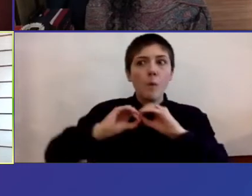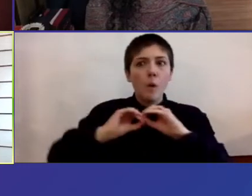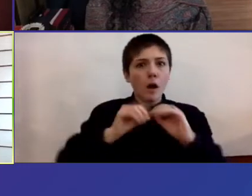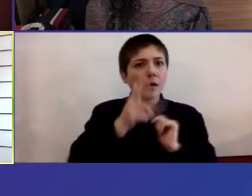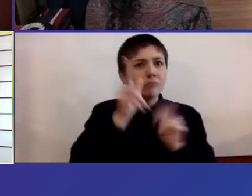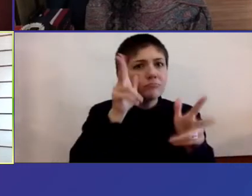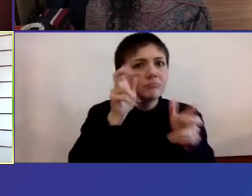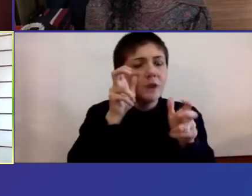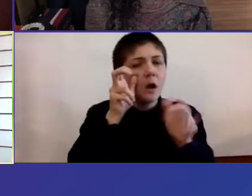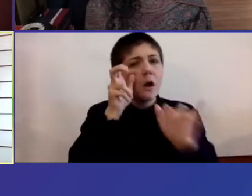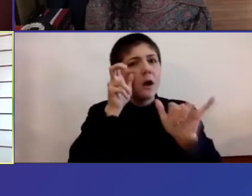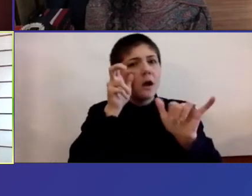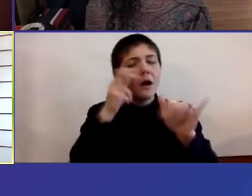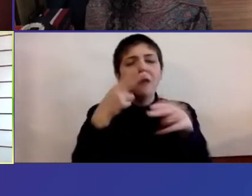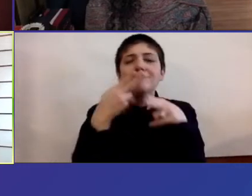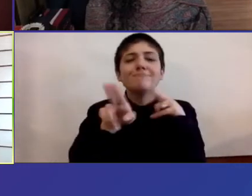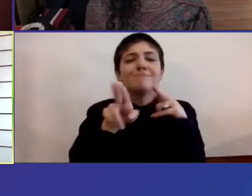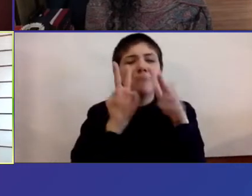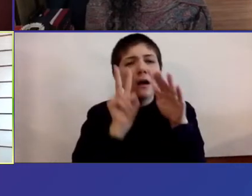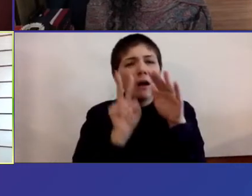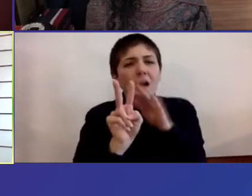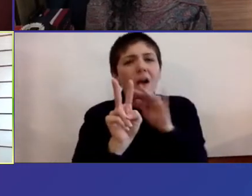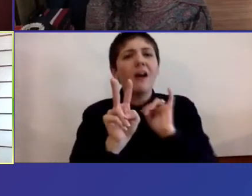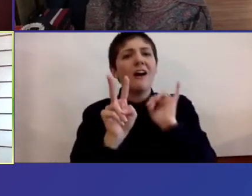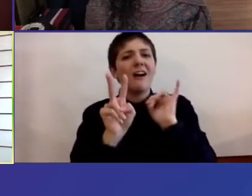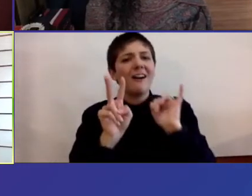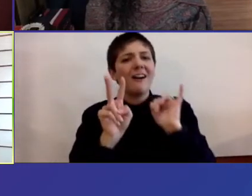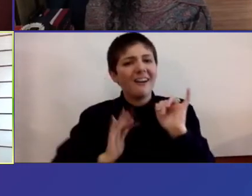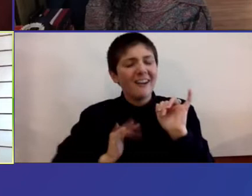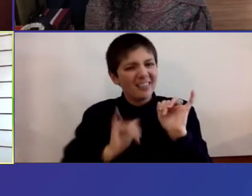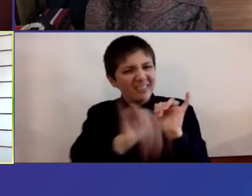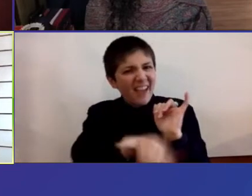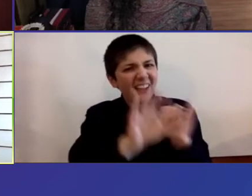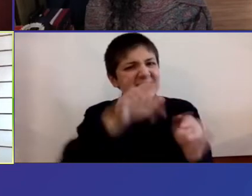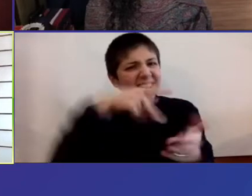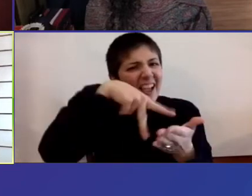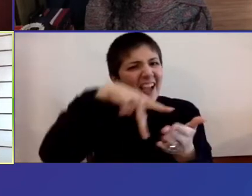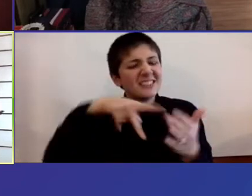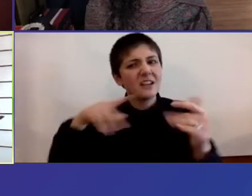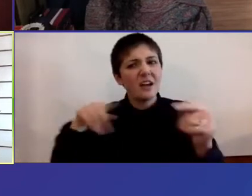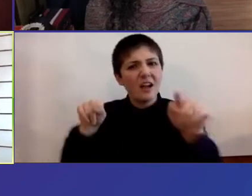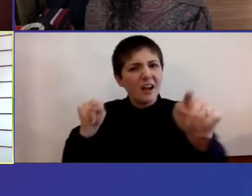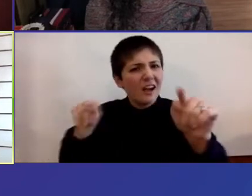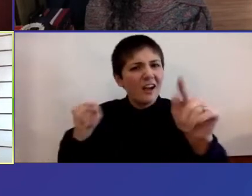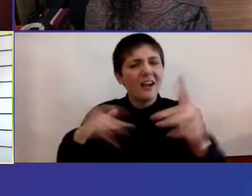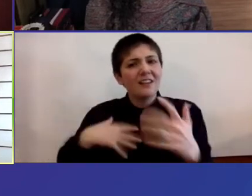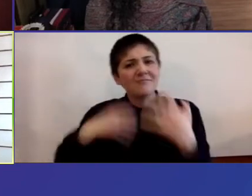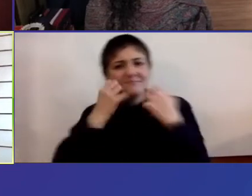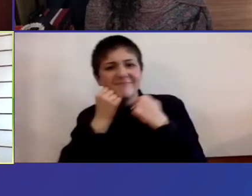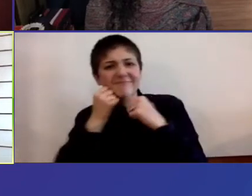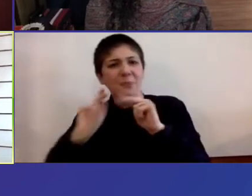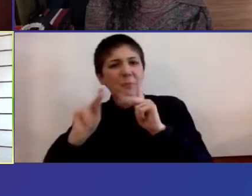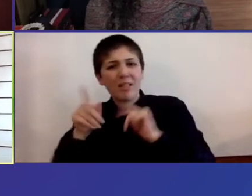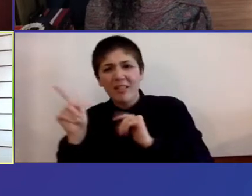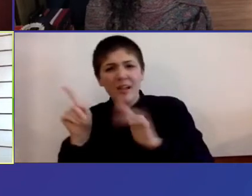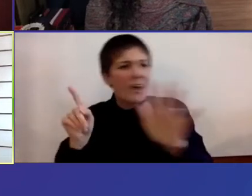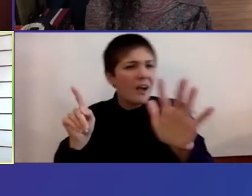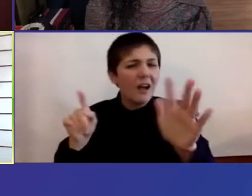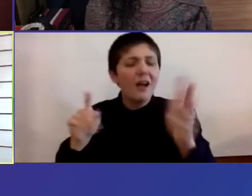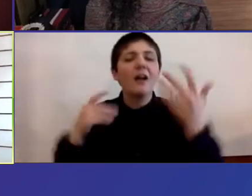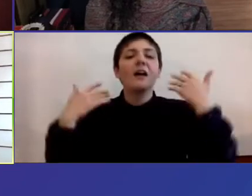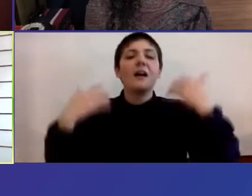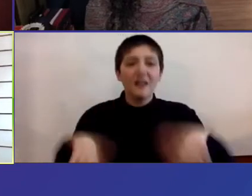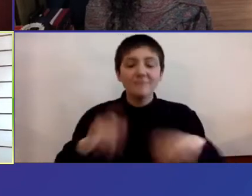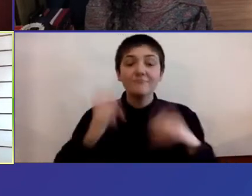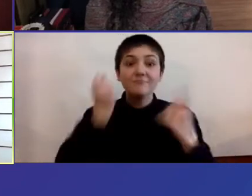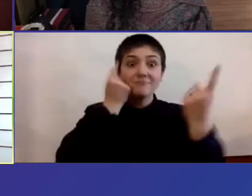little window through dance and also reflect yourself and talk to your mom and then, oh, this is